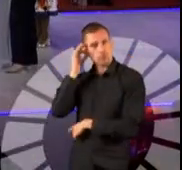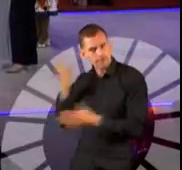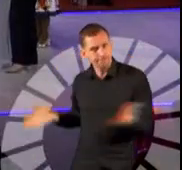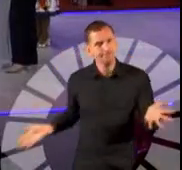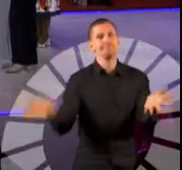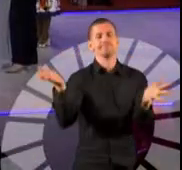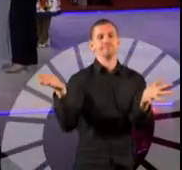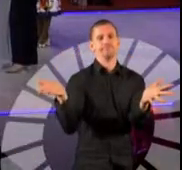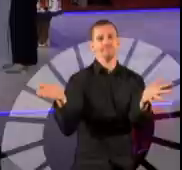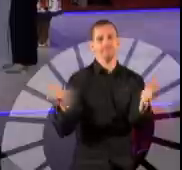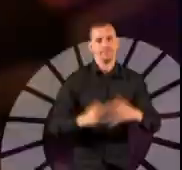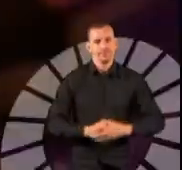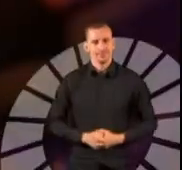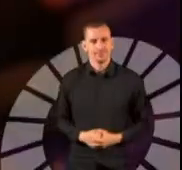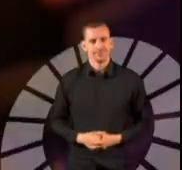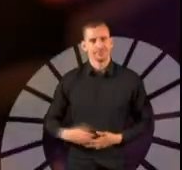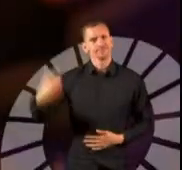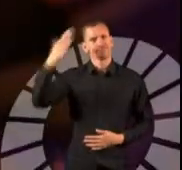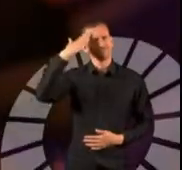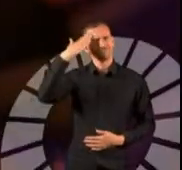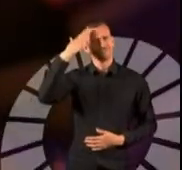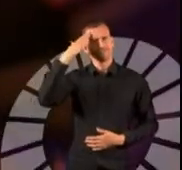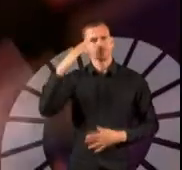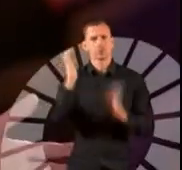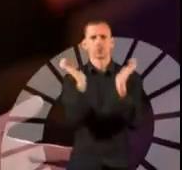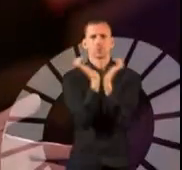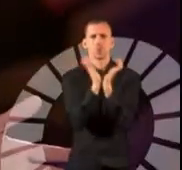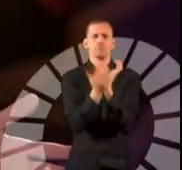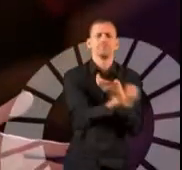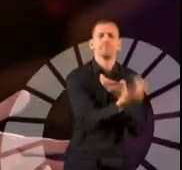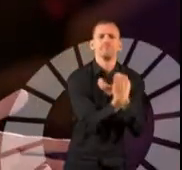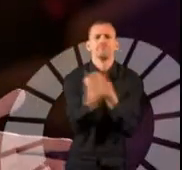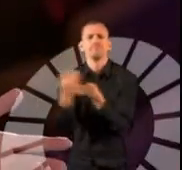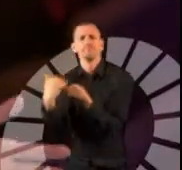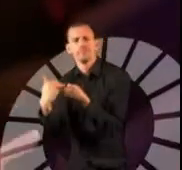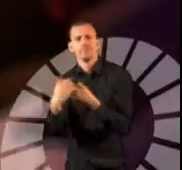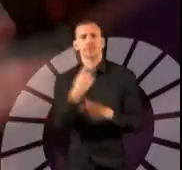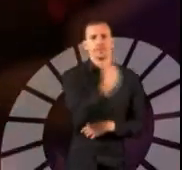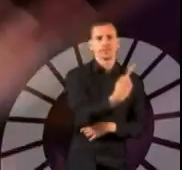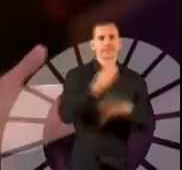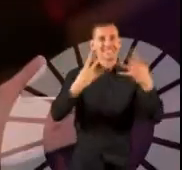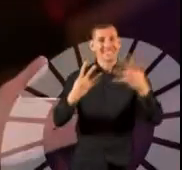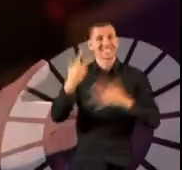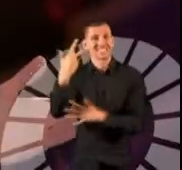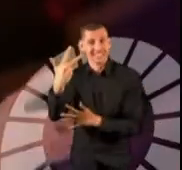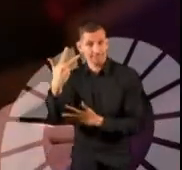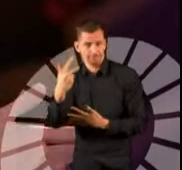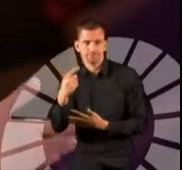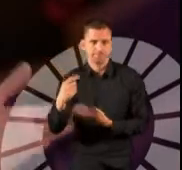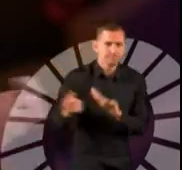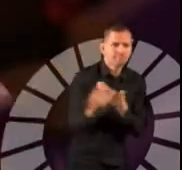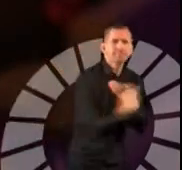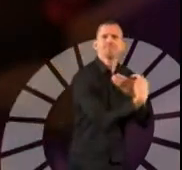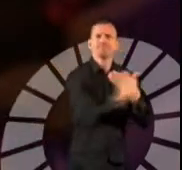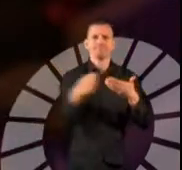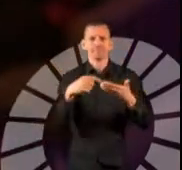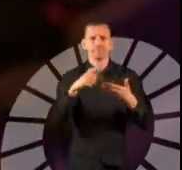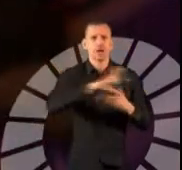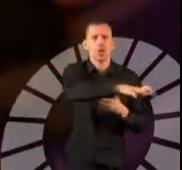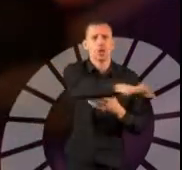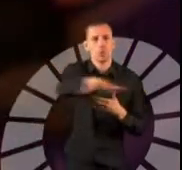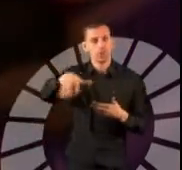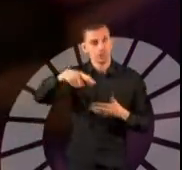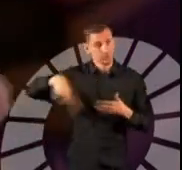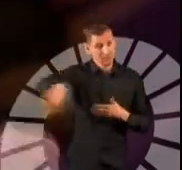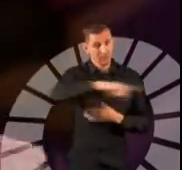chapter of a recommendation that the members of UNESCO will be adopting at the end of the year in terms of ethics and artificial intelligence,